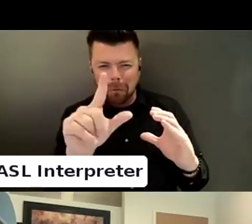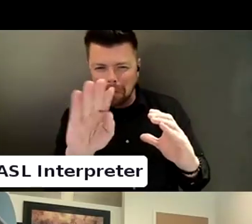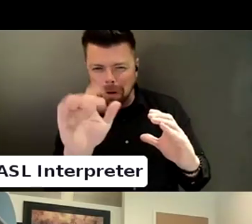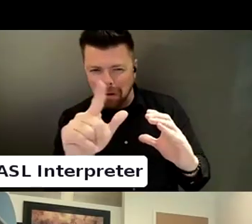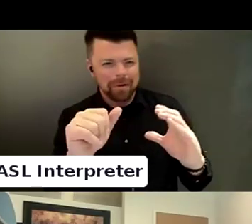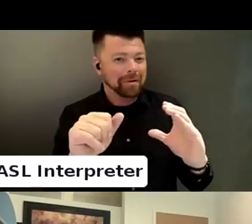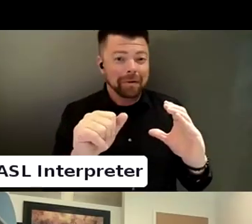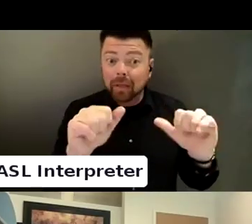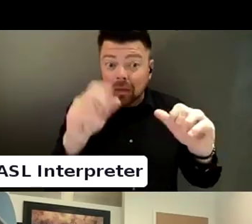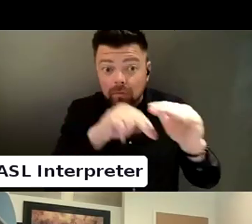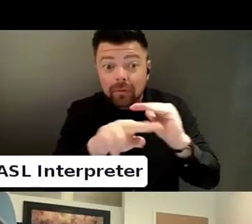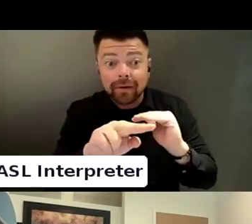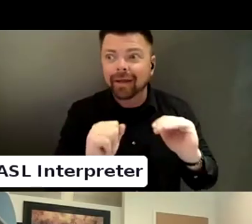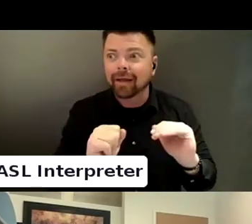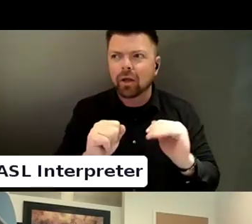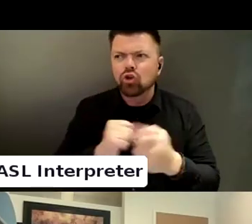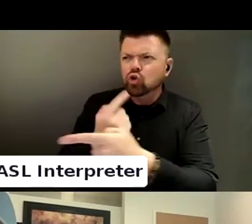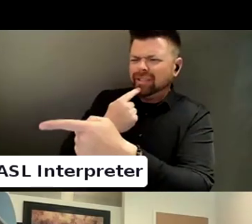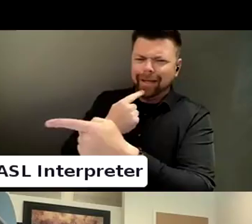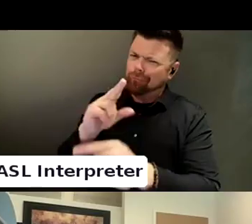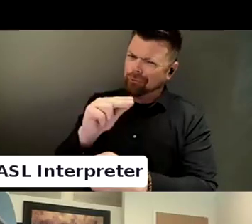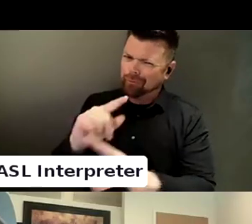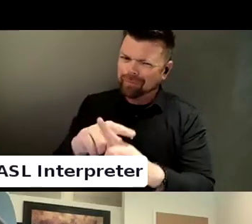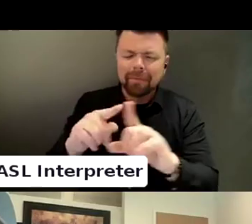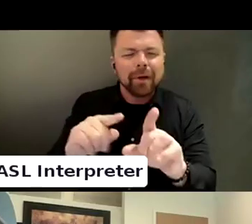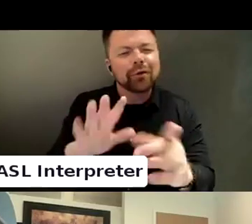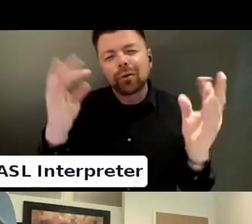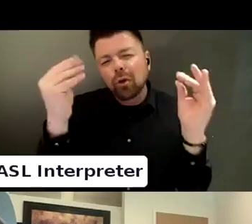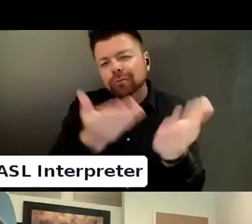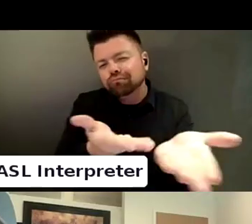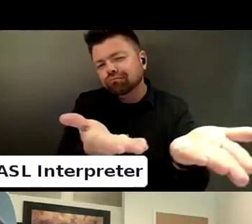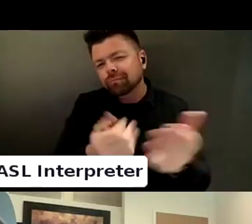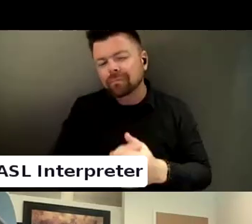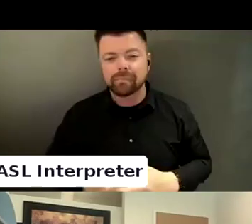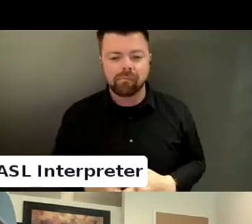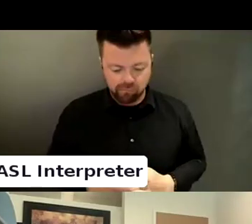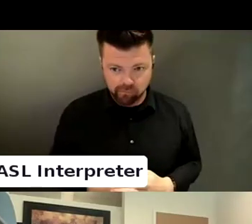won't hold you to it, but just, what are your thoughts on that?